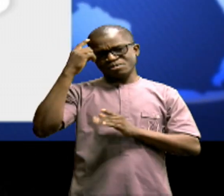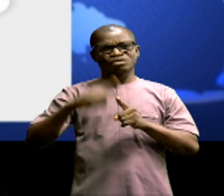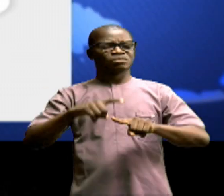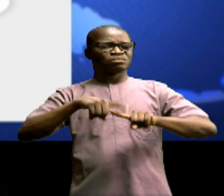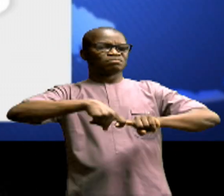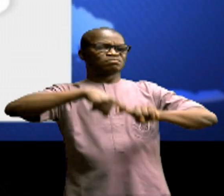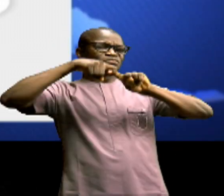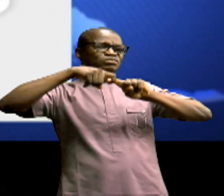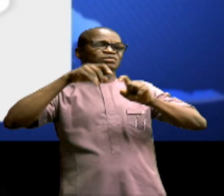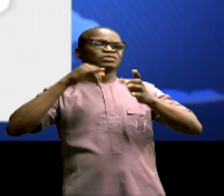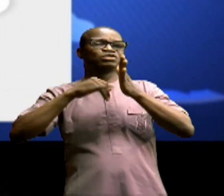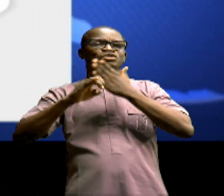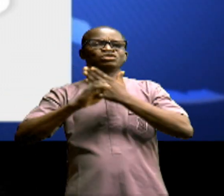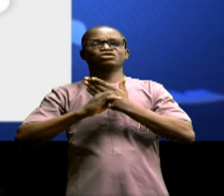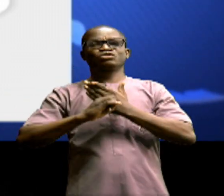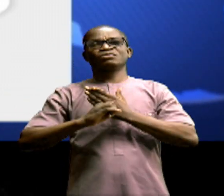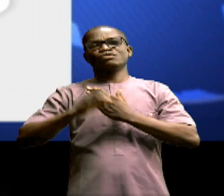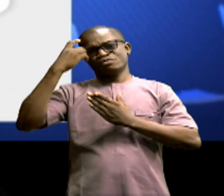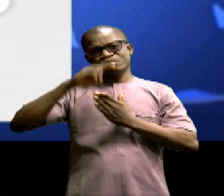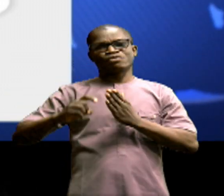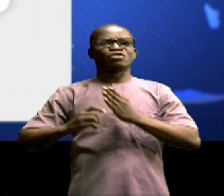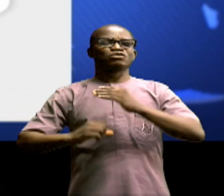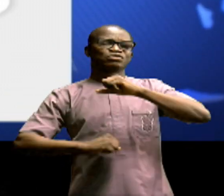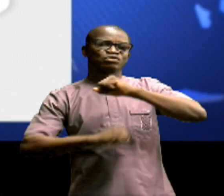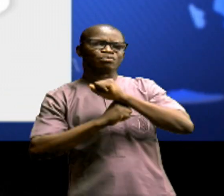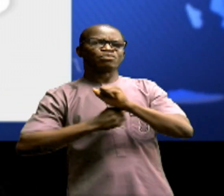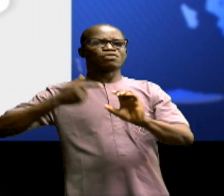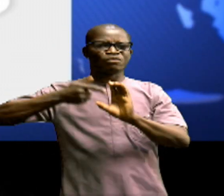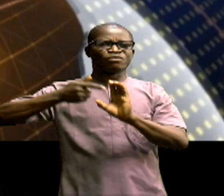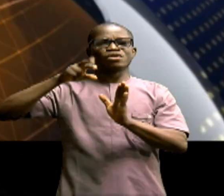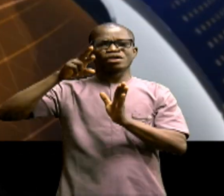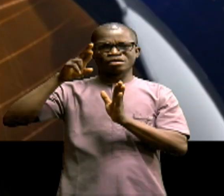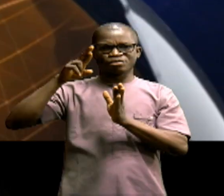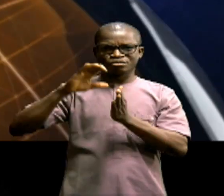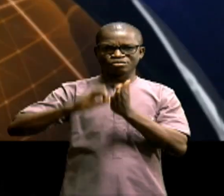June deadline for fuel subsidy removal.